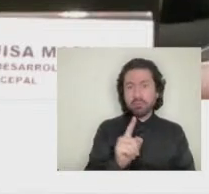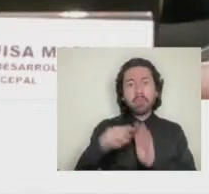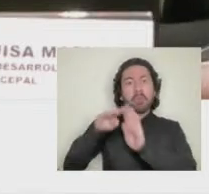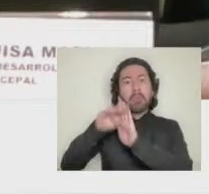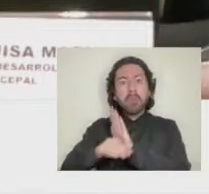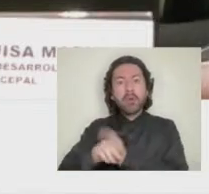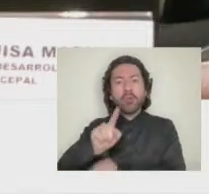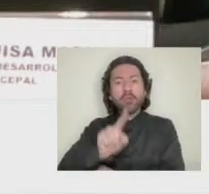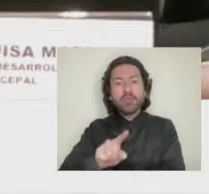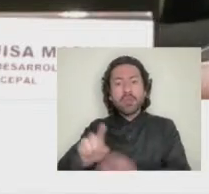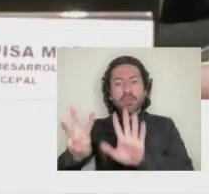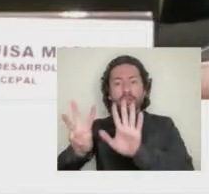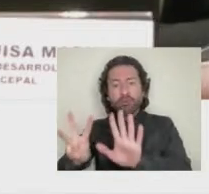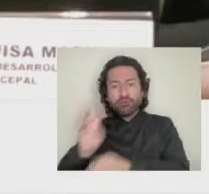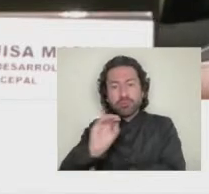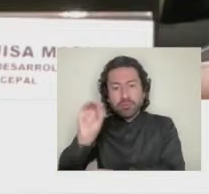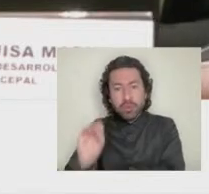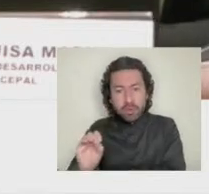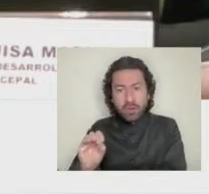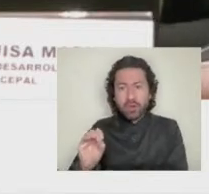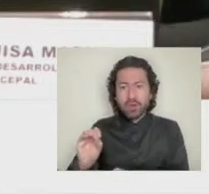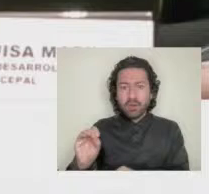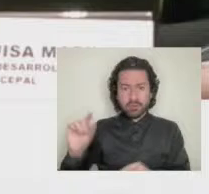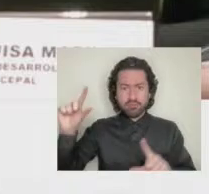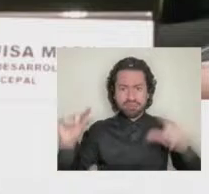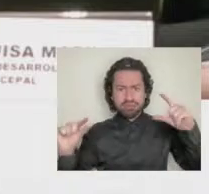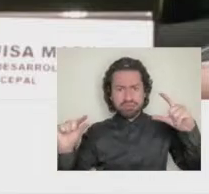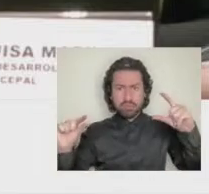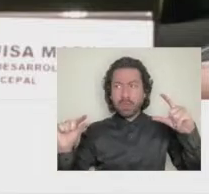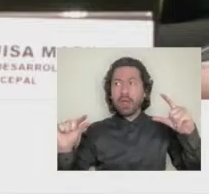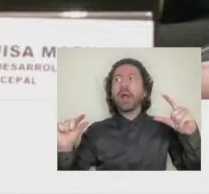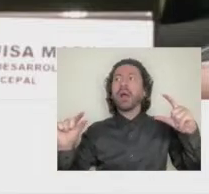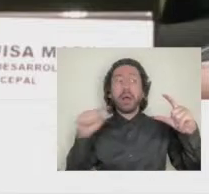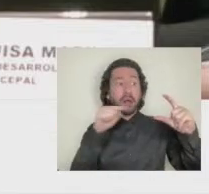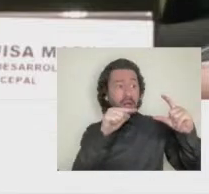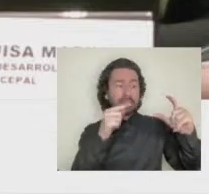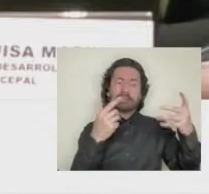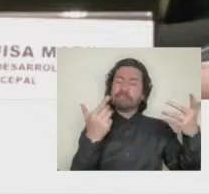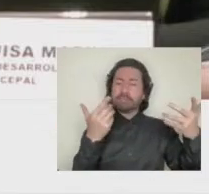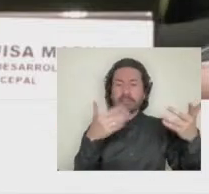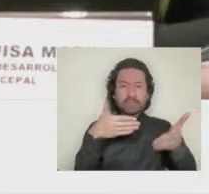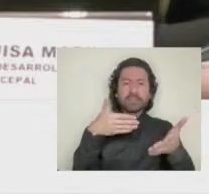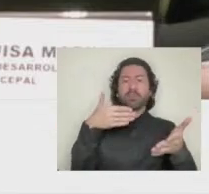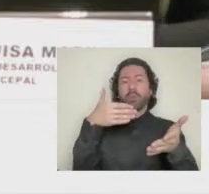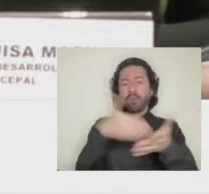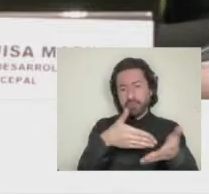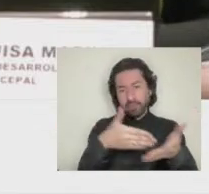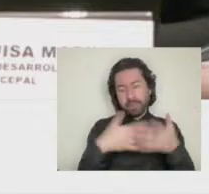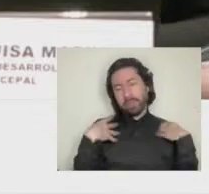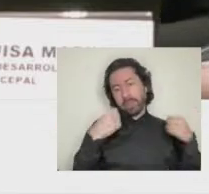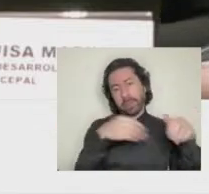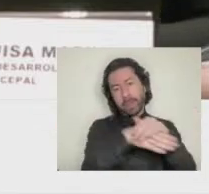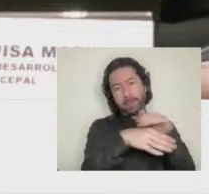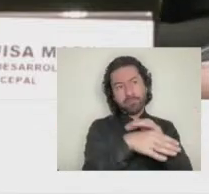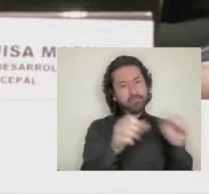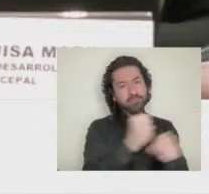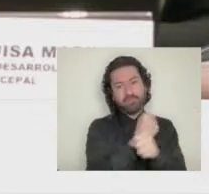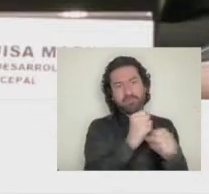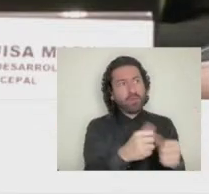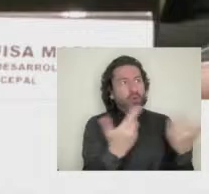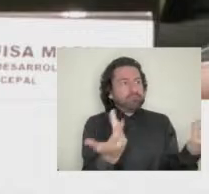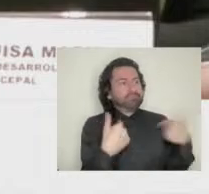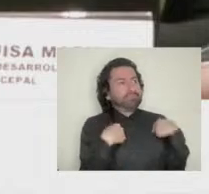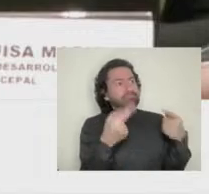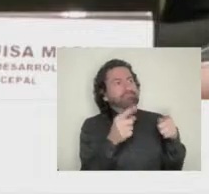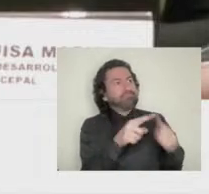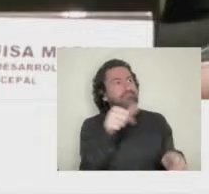is 18.4% compared to 30%. And of course, this ends up causing many different obstacles